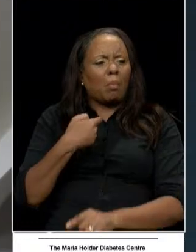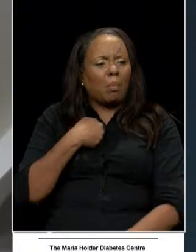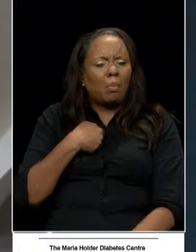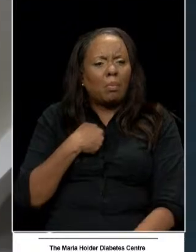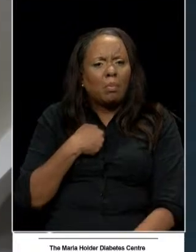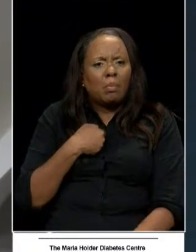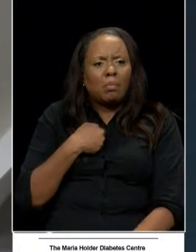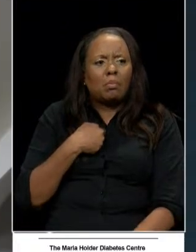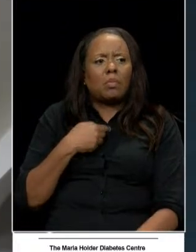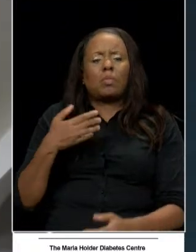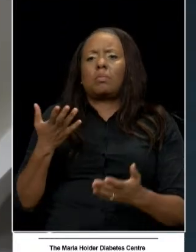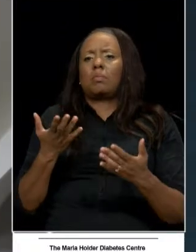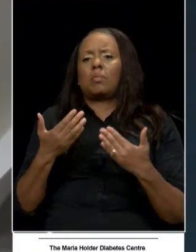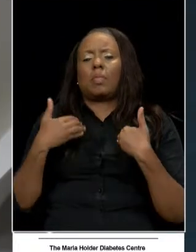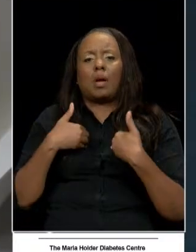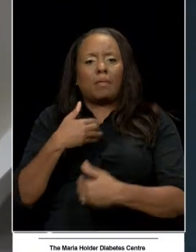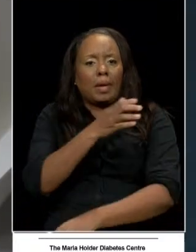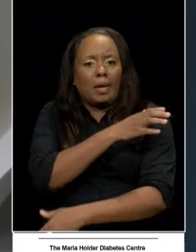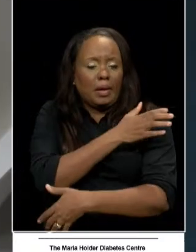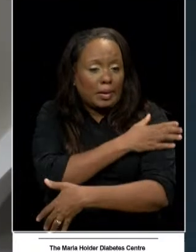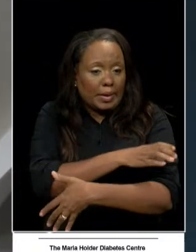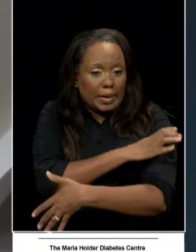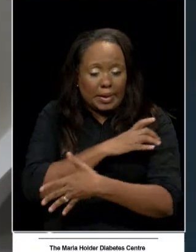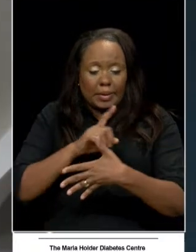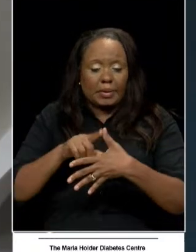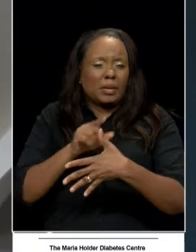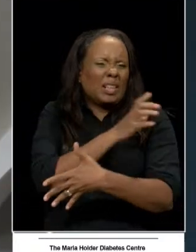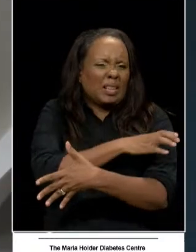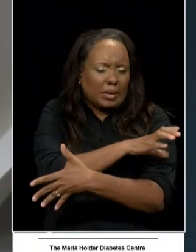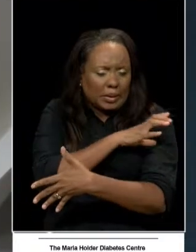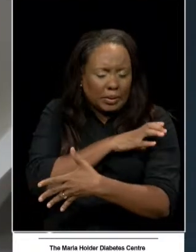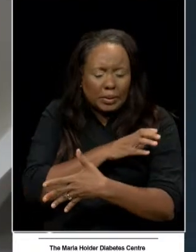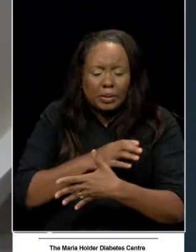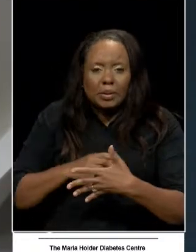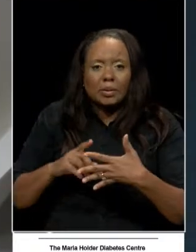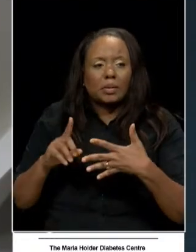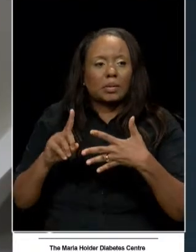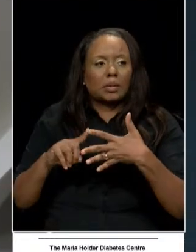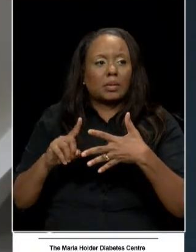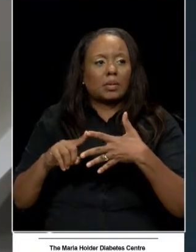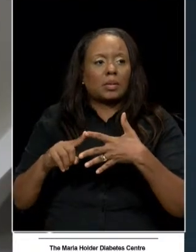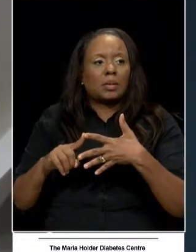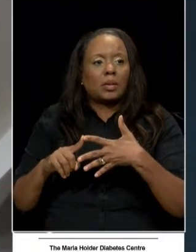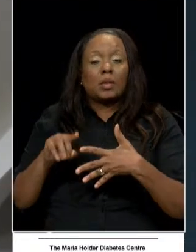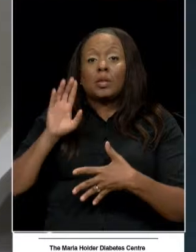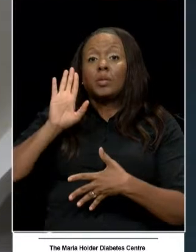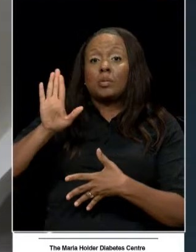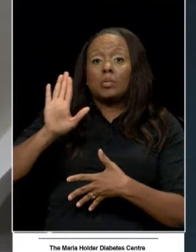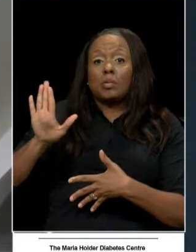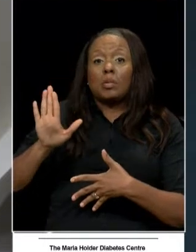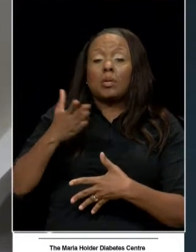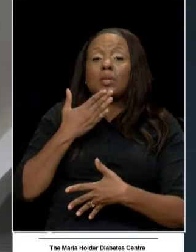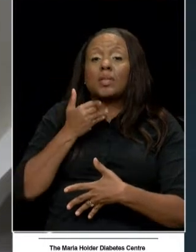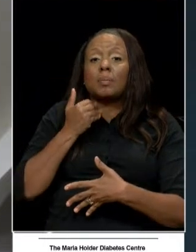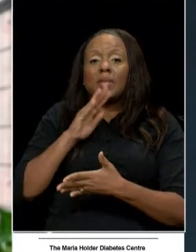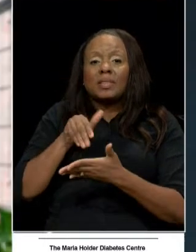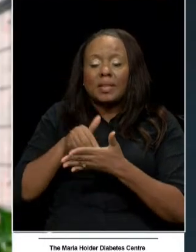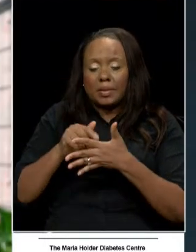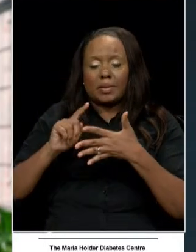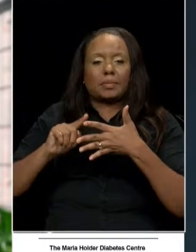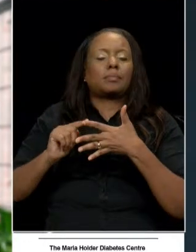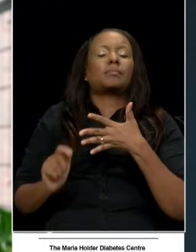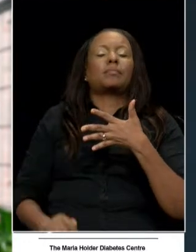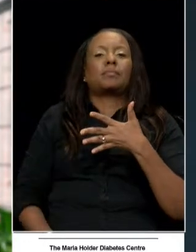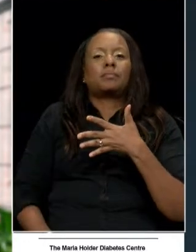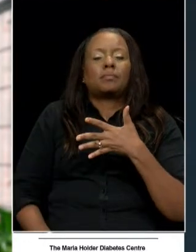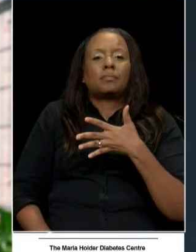the polyclinics, you have the foundation or center that you are associated with, you have